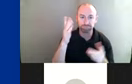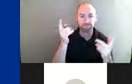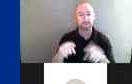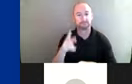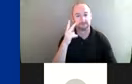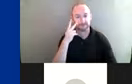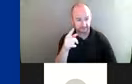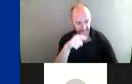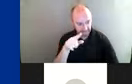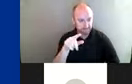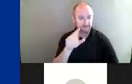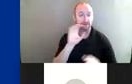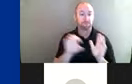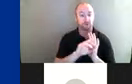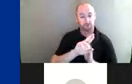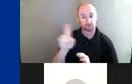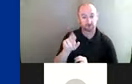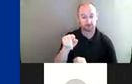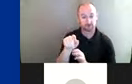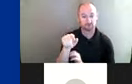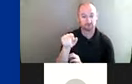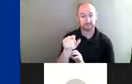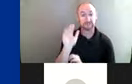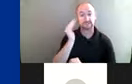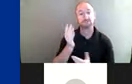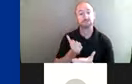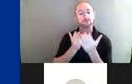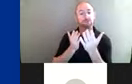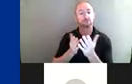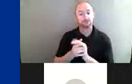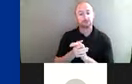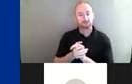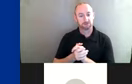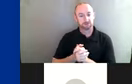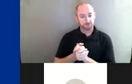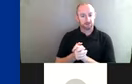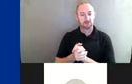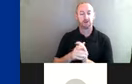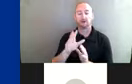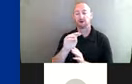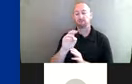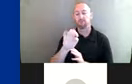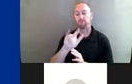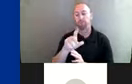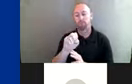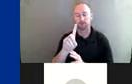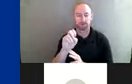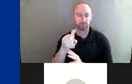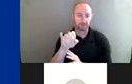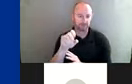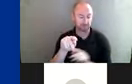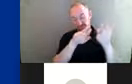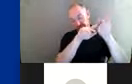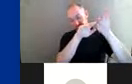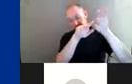see, the photo on the right seems to suggest a really mobile deposit that came down a steep slope